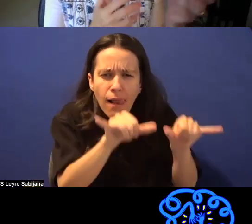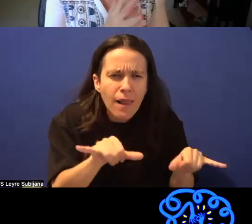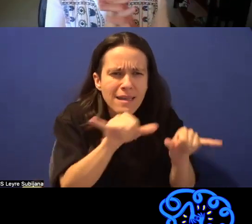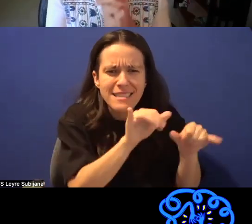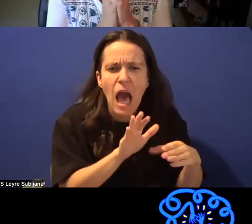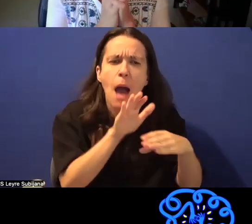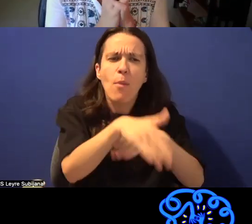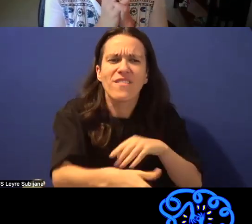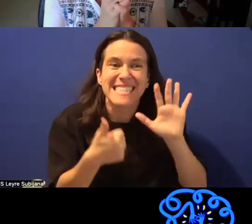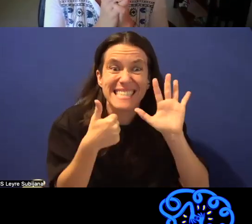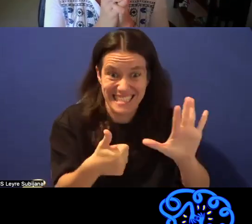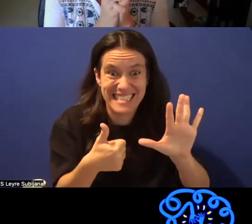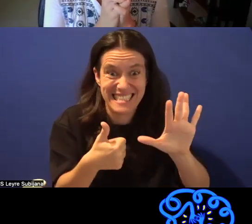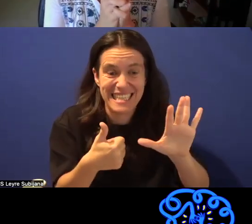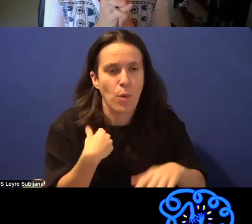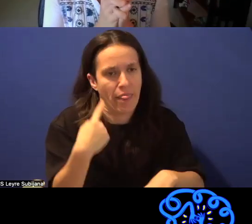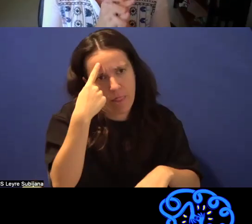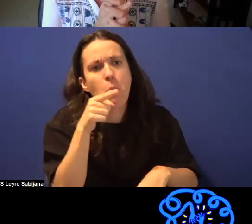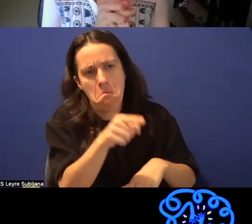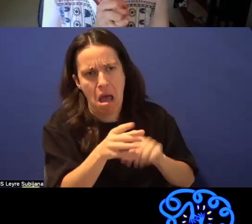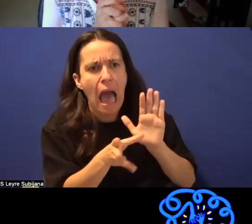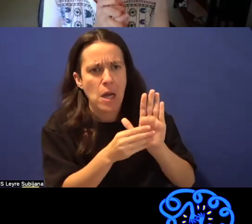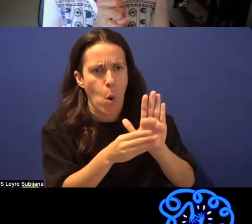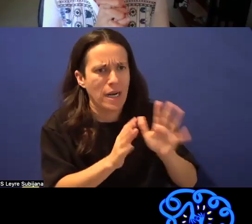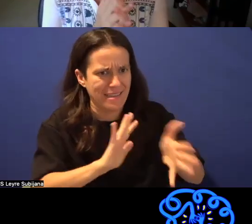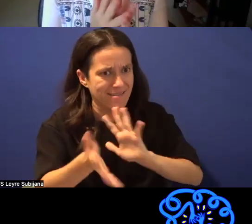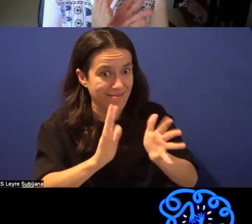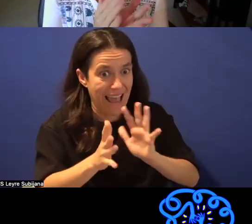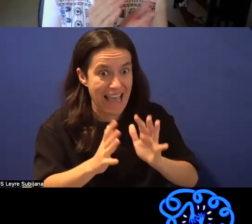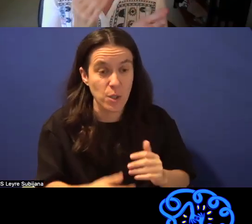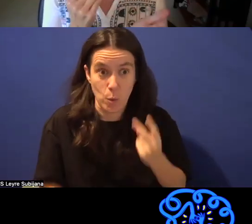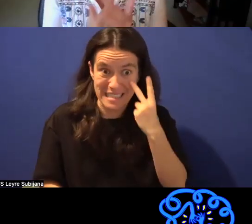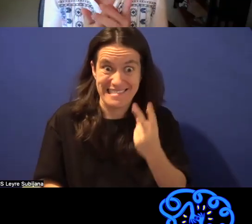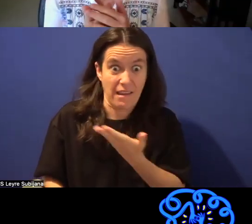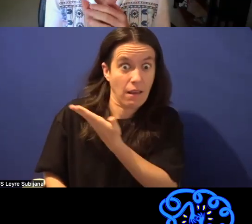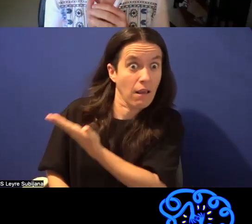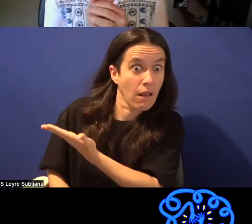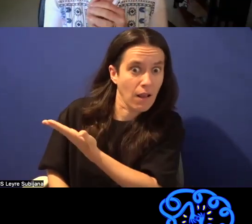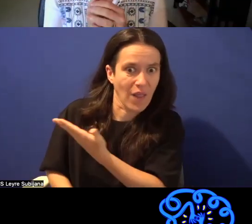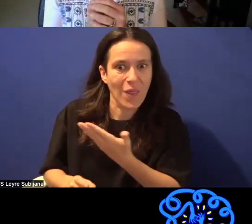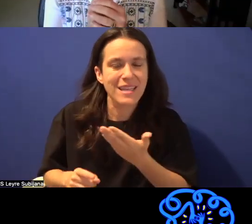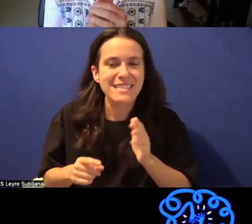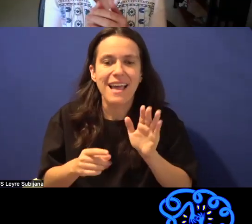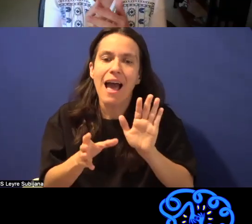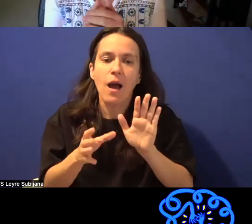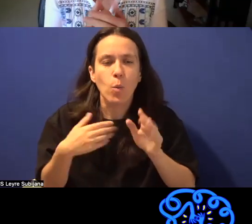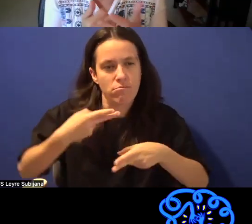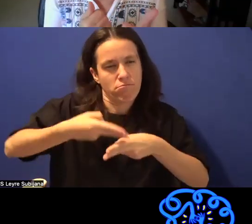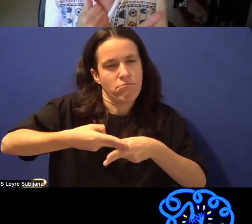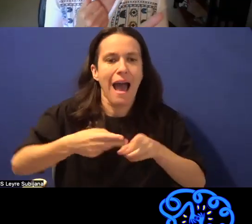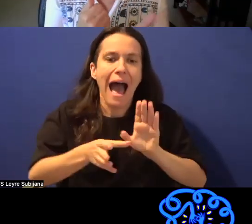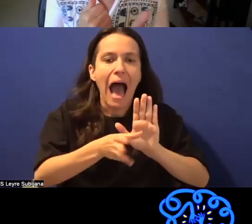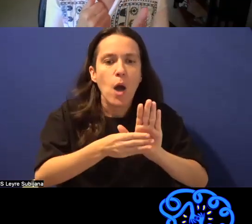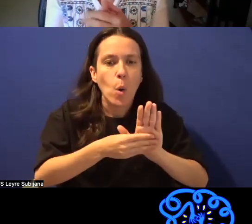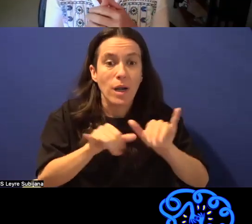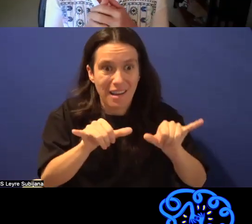are iconic signs. And what we see here is what we've called iconic systematicity. So iconicity